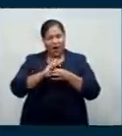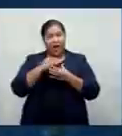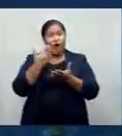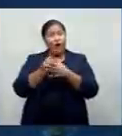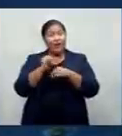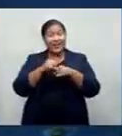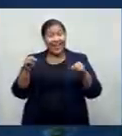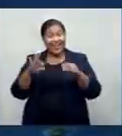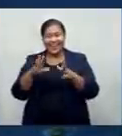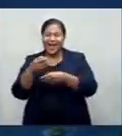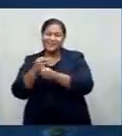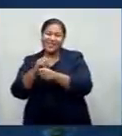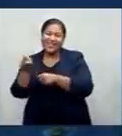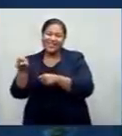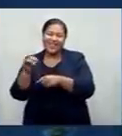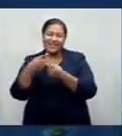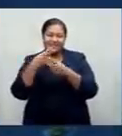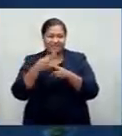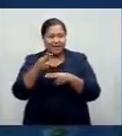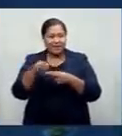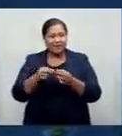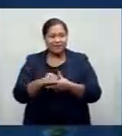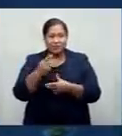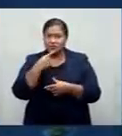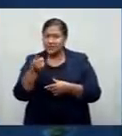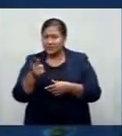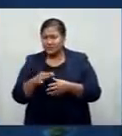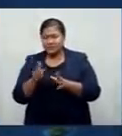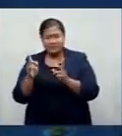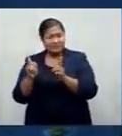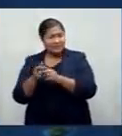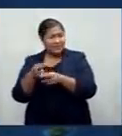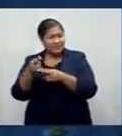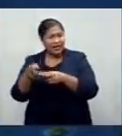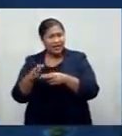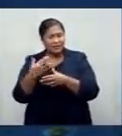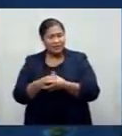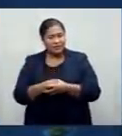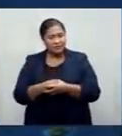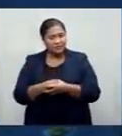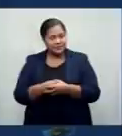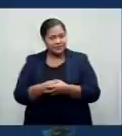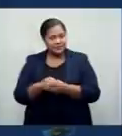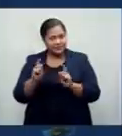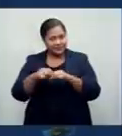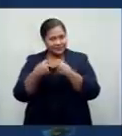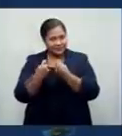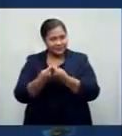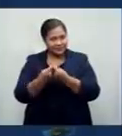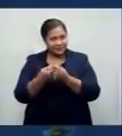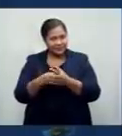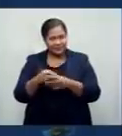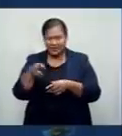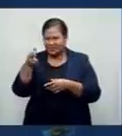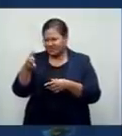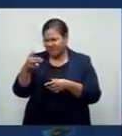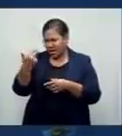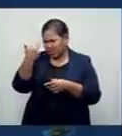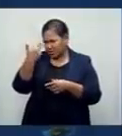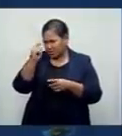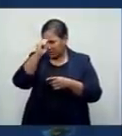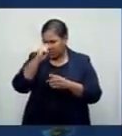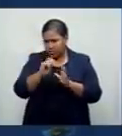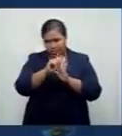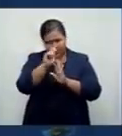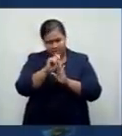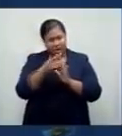update on phones. When I go inside the farm, first of all, I measure all the lorry drivers, operator, everything. Take the temperature, wear a mask. It is not